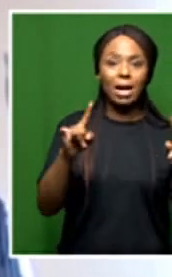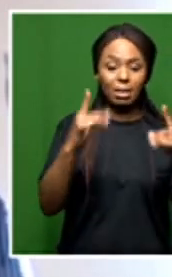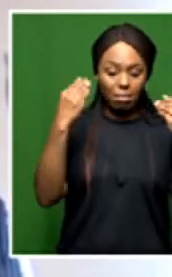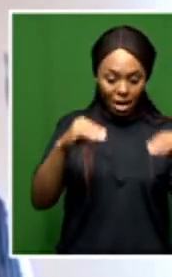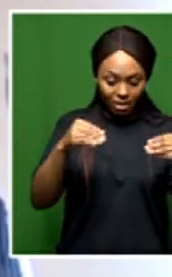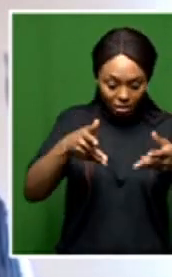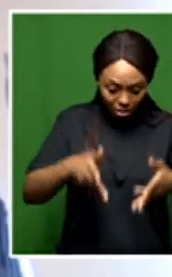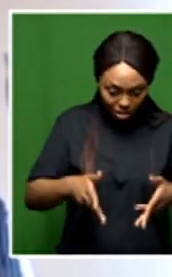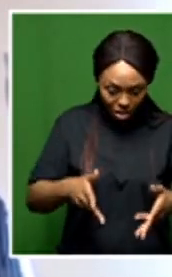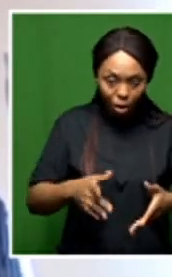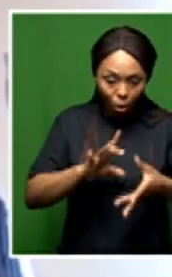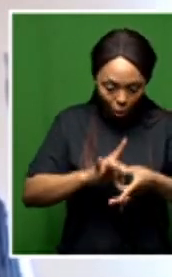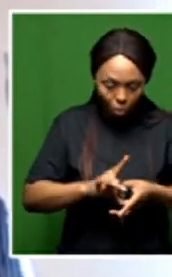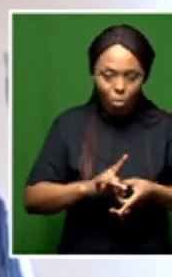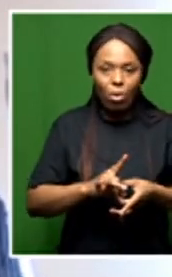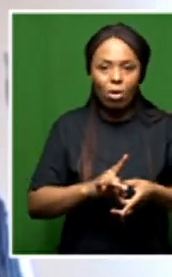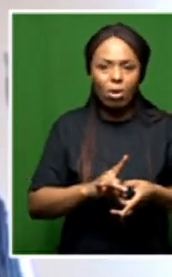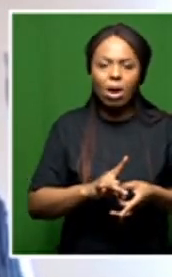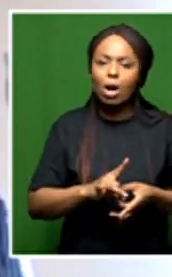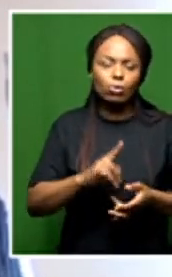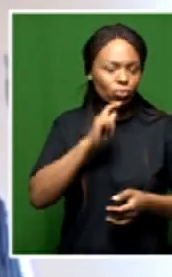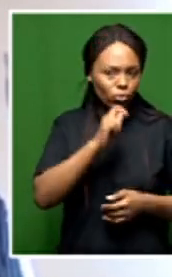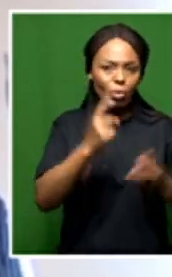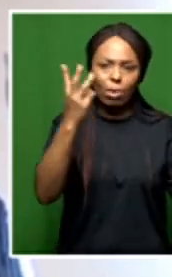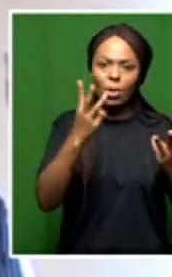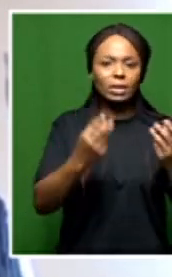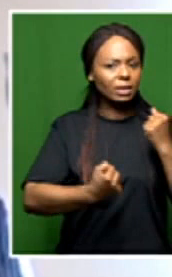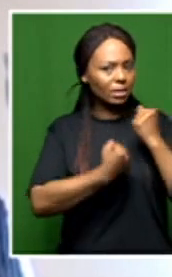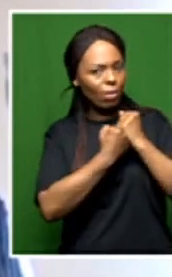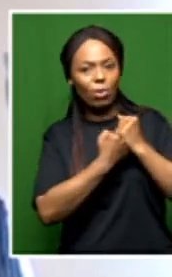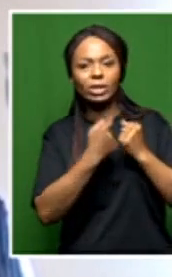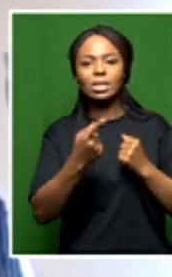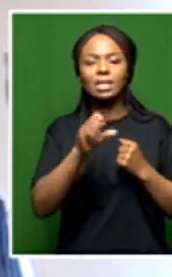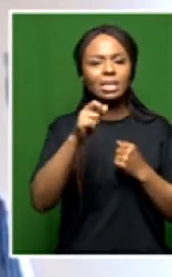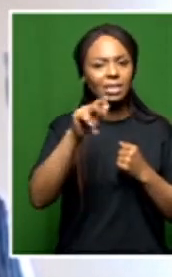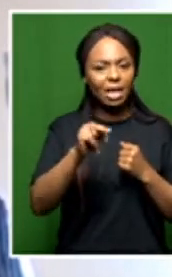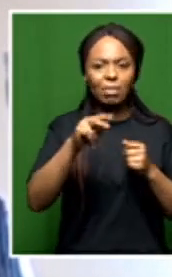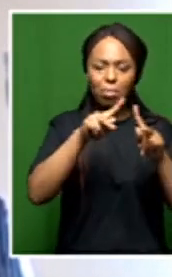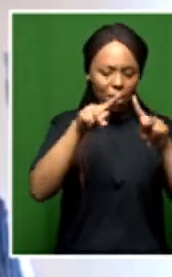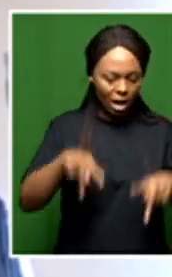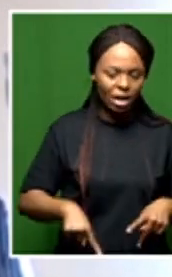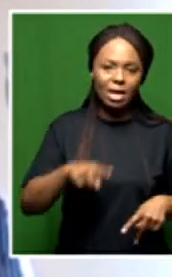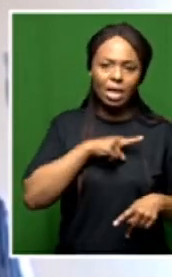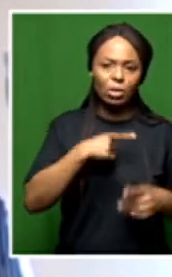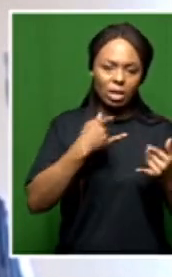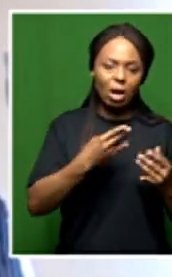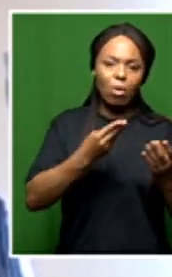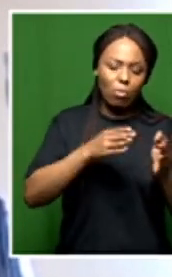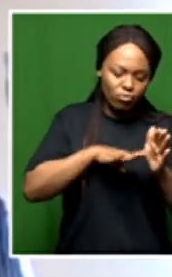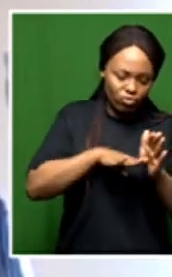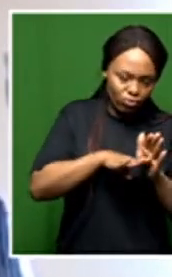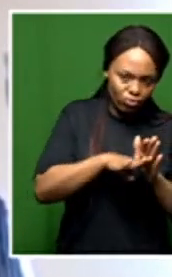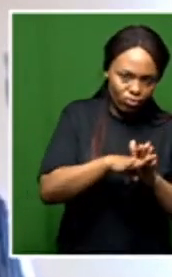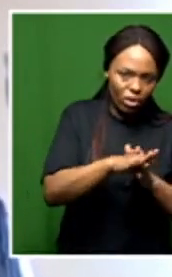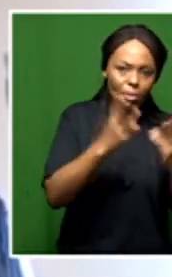our beautiful citizens, they really supported SANParks and come to our park. And that's why we've seen this steadily increase in the number of visitors